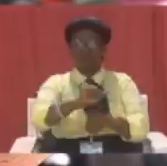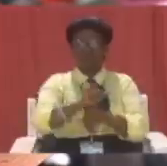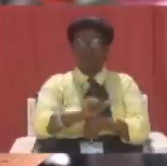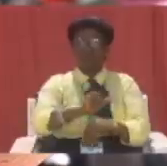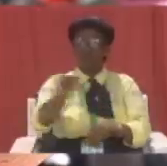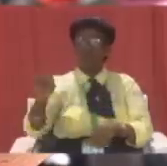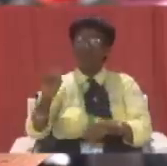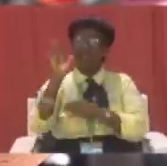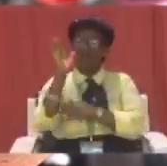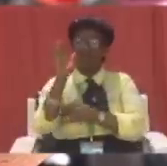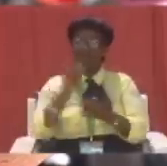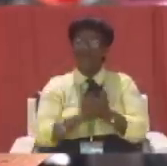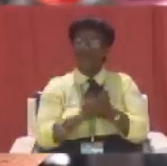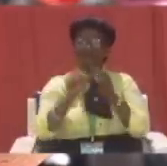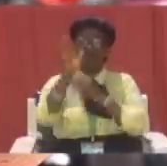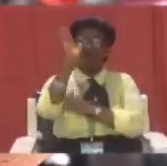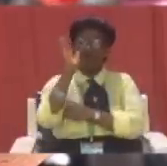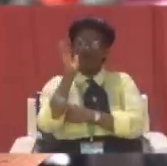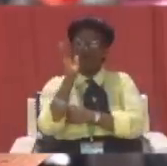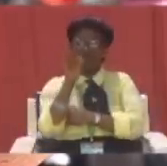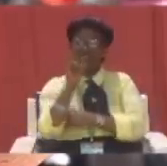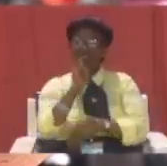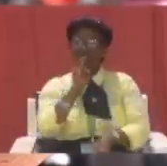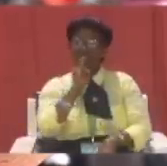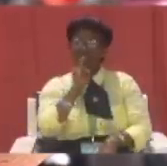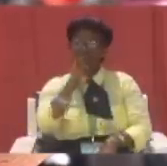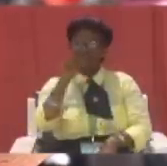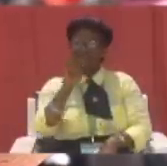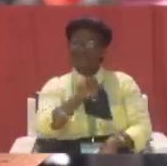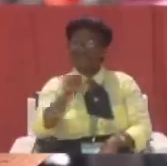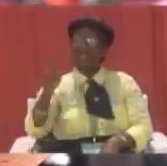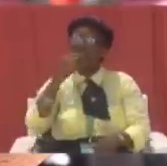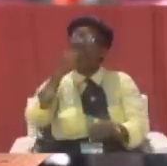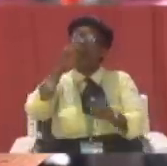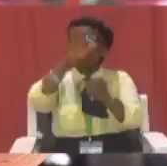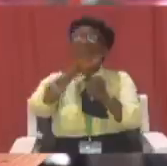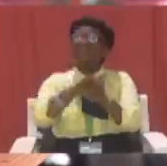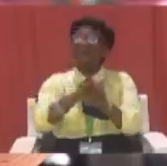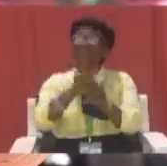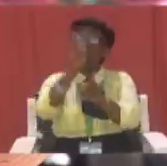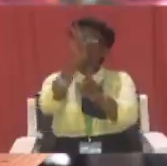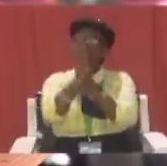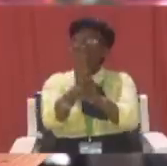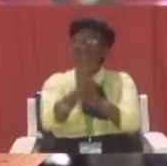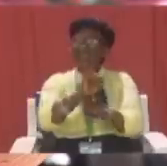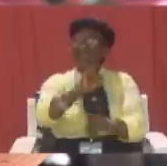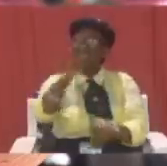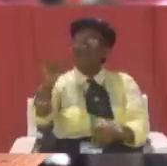that God is a covenant keeping God,